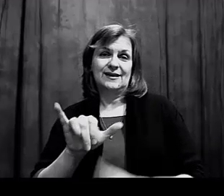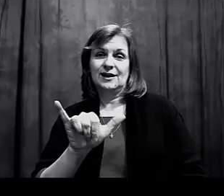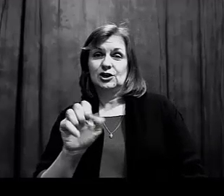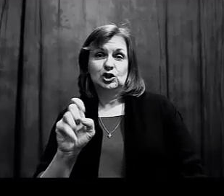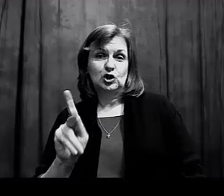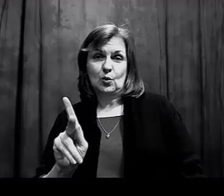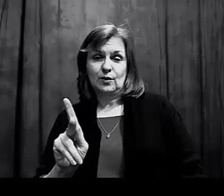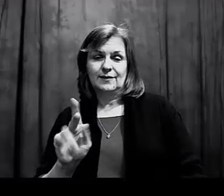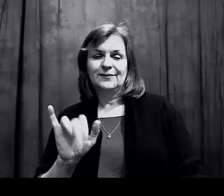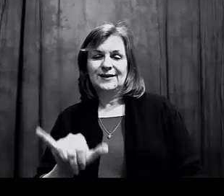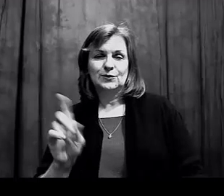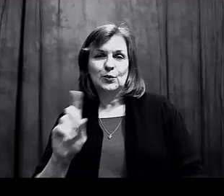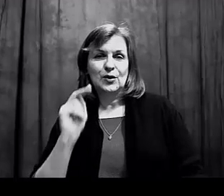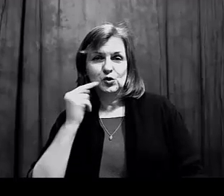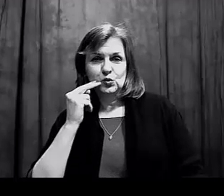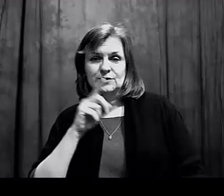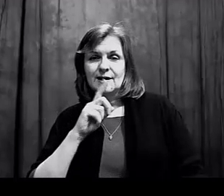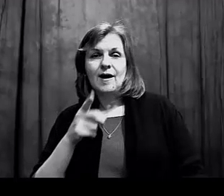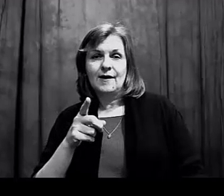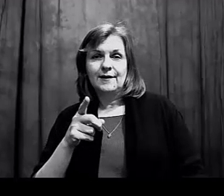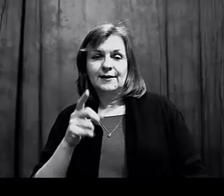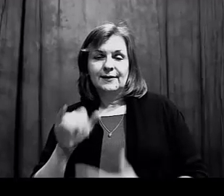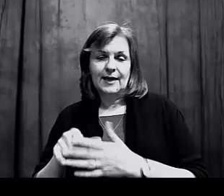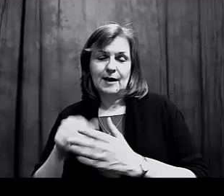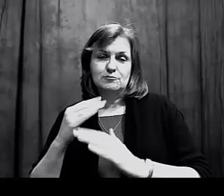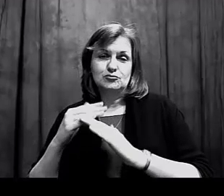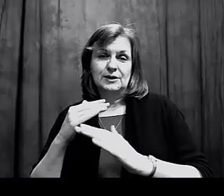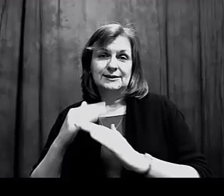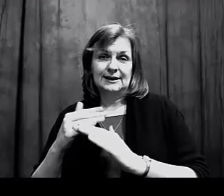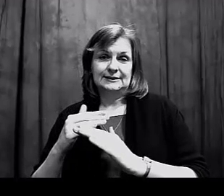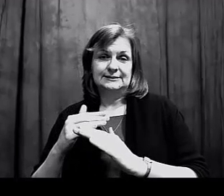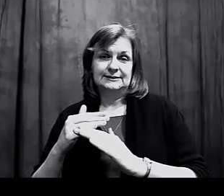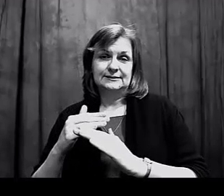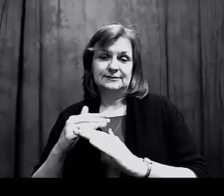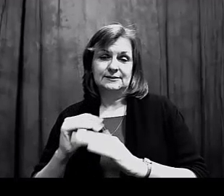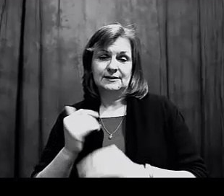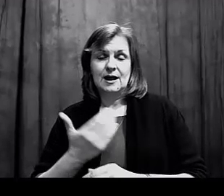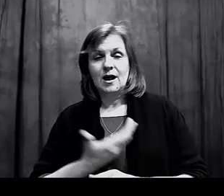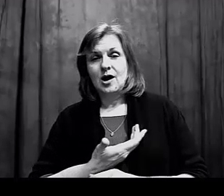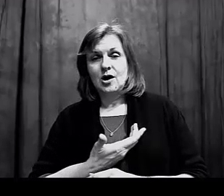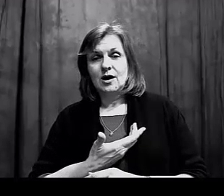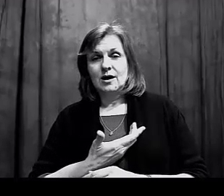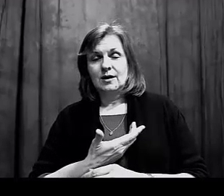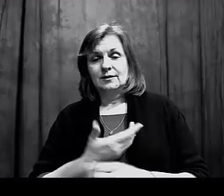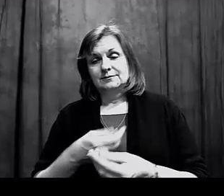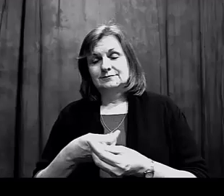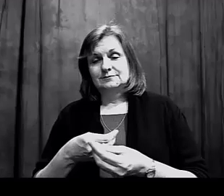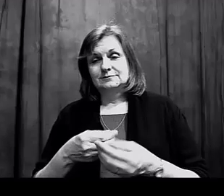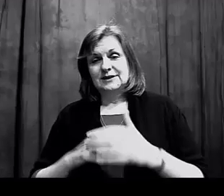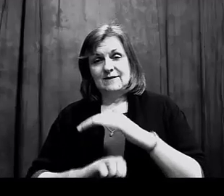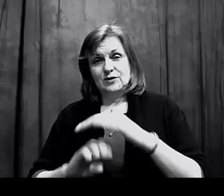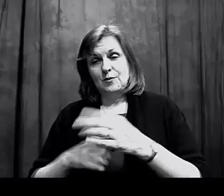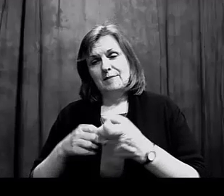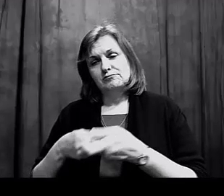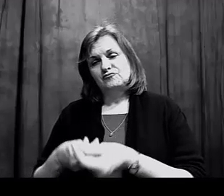but in animals, we call it a yolk. So that's where all the nutrients are that are going to protect